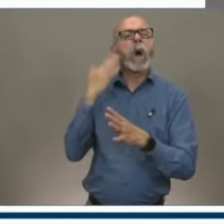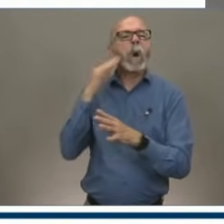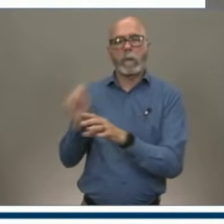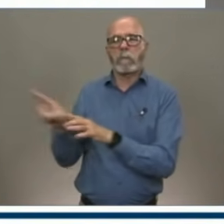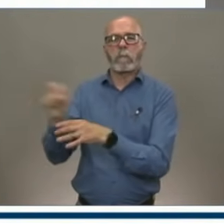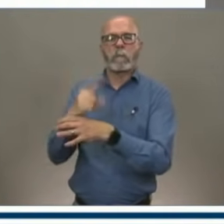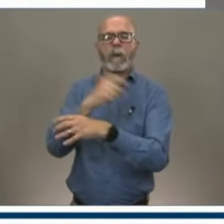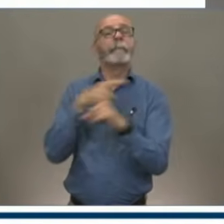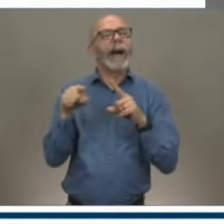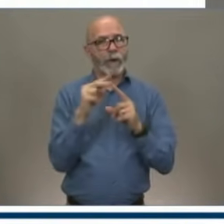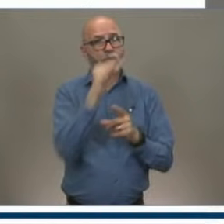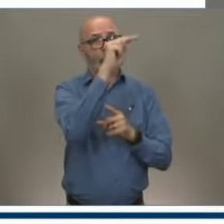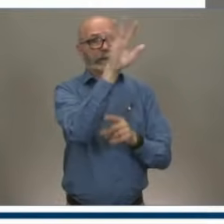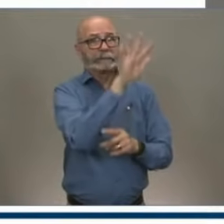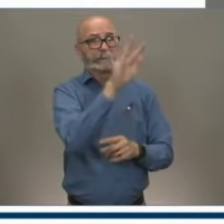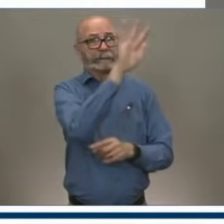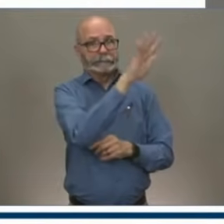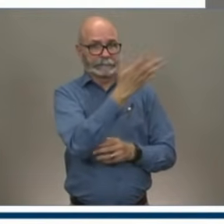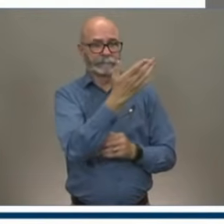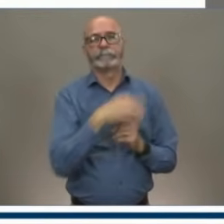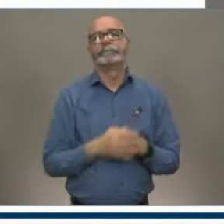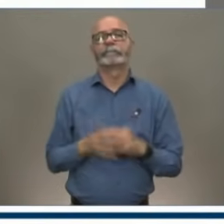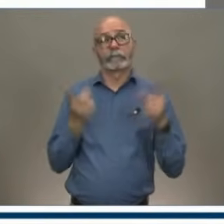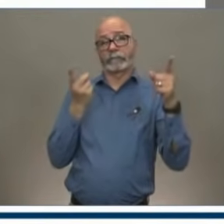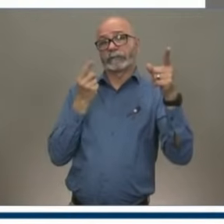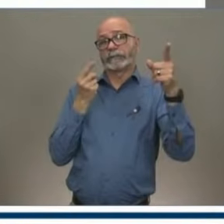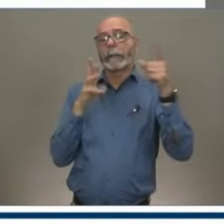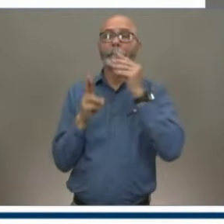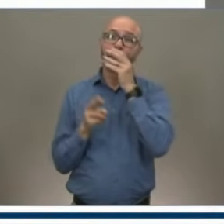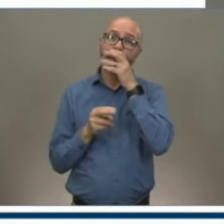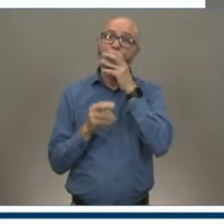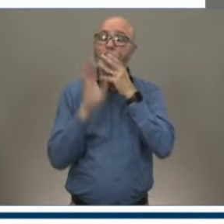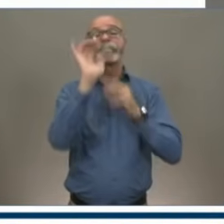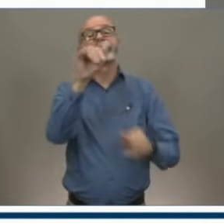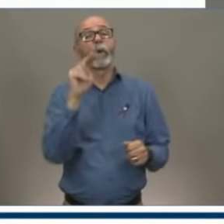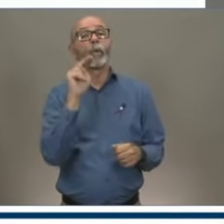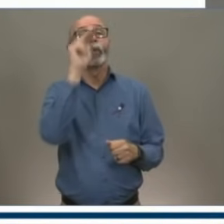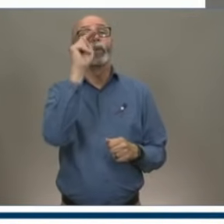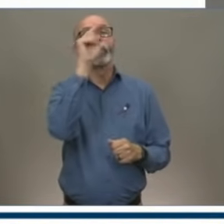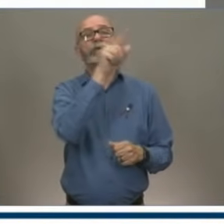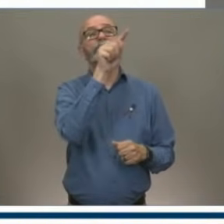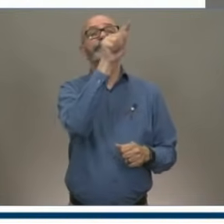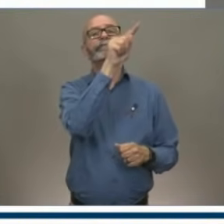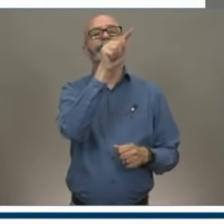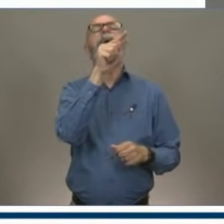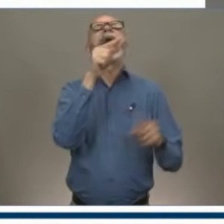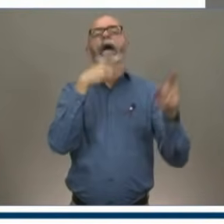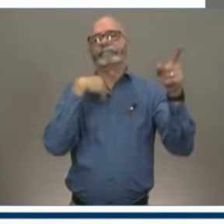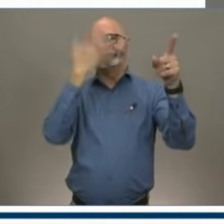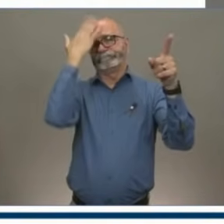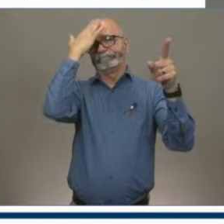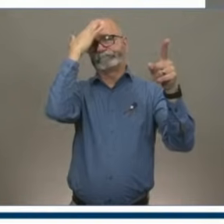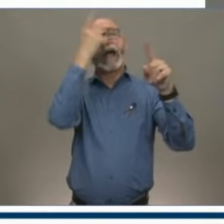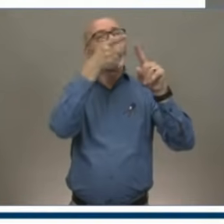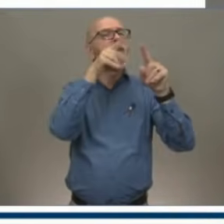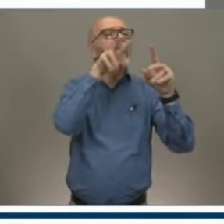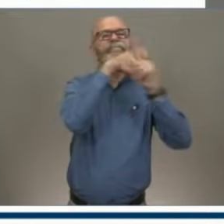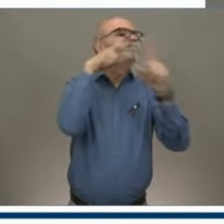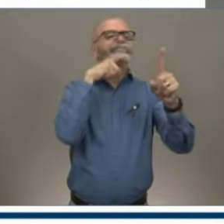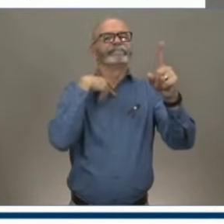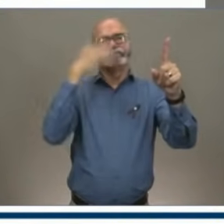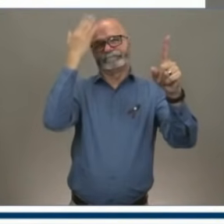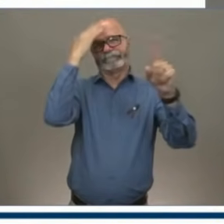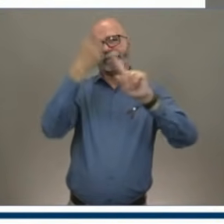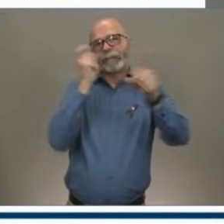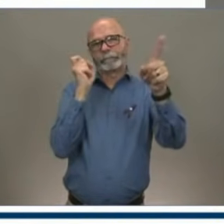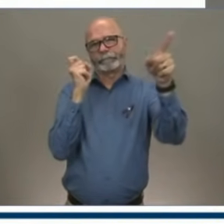Zone are all very explainable. Most of them are linked with people who have, first and foremost, who work